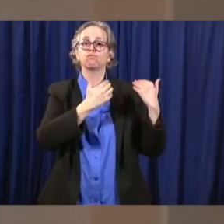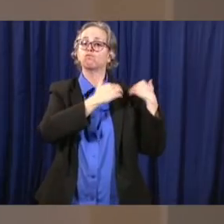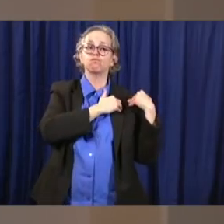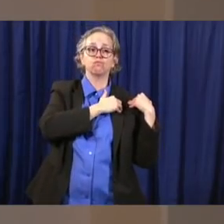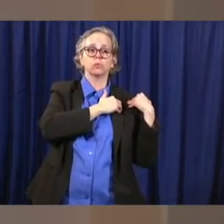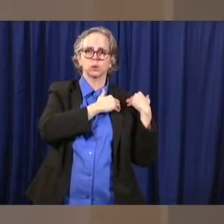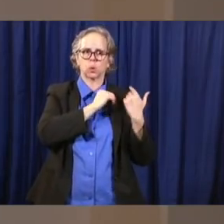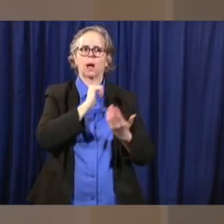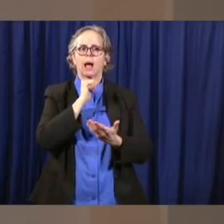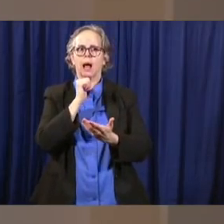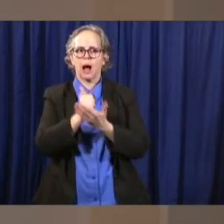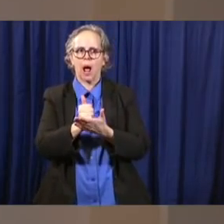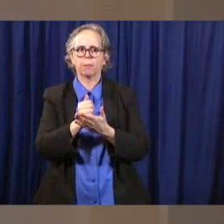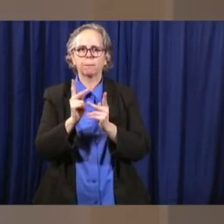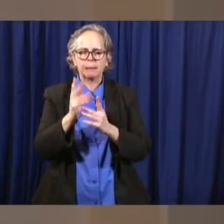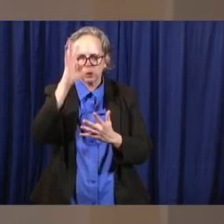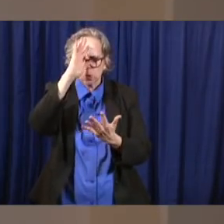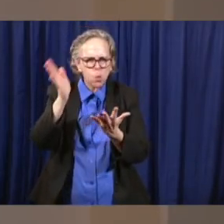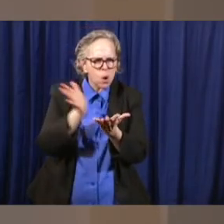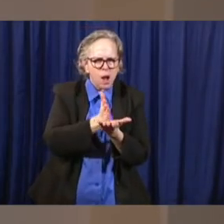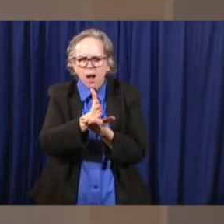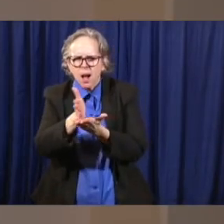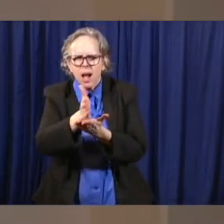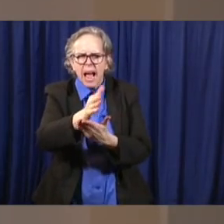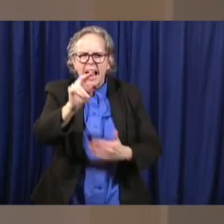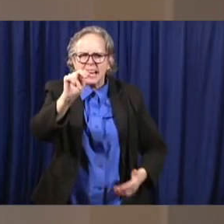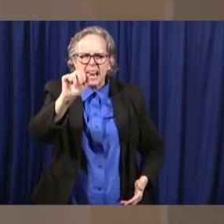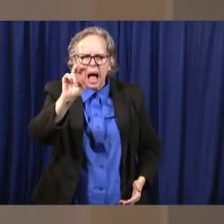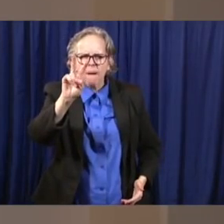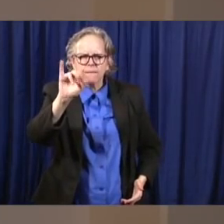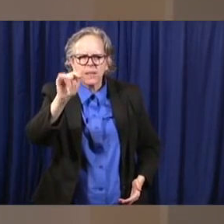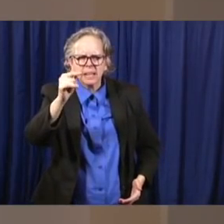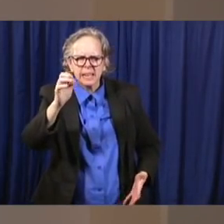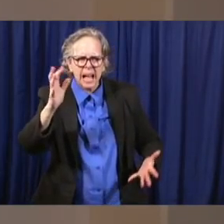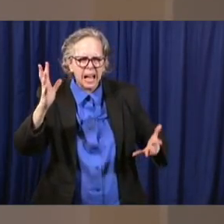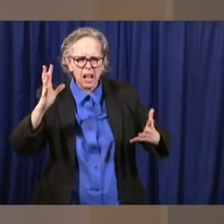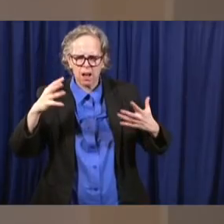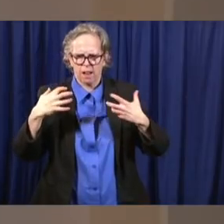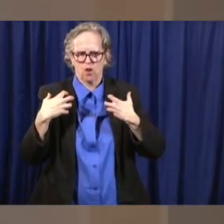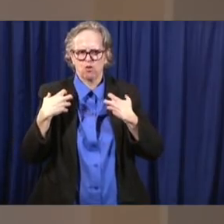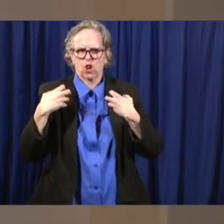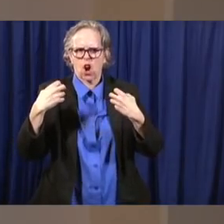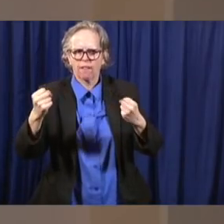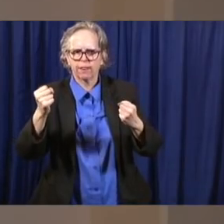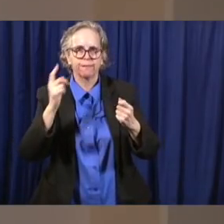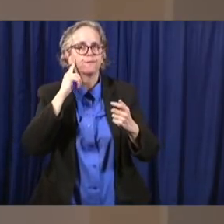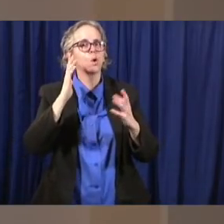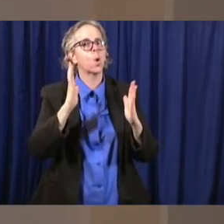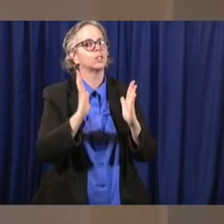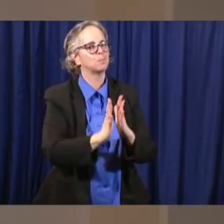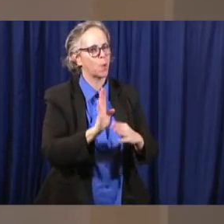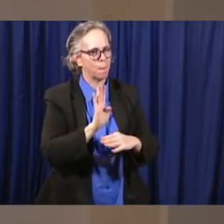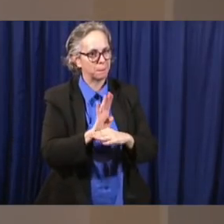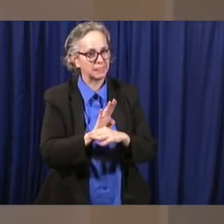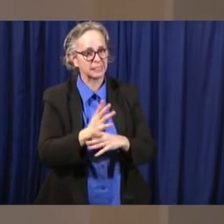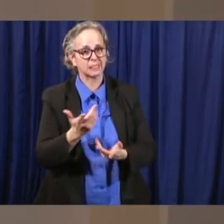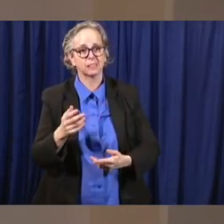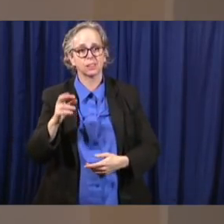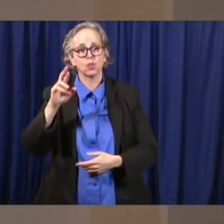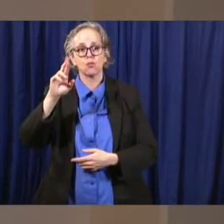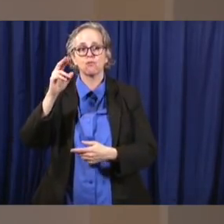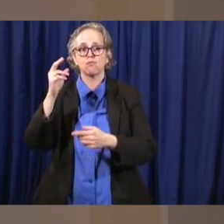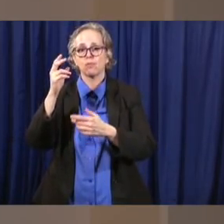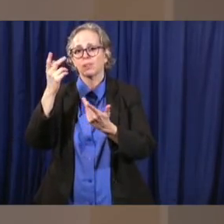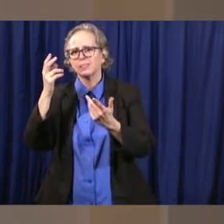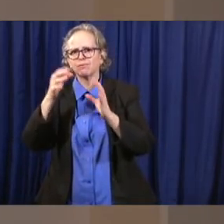recovery fund component of this for small businesses, regulatory reform issues, and other services